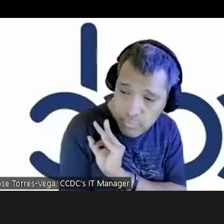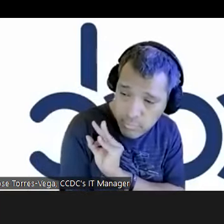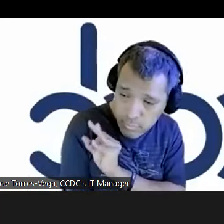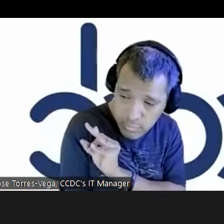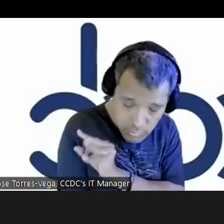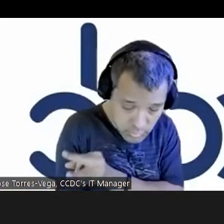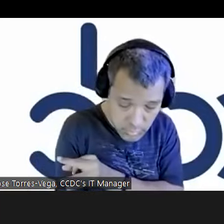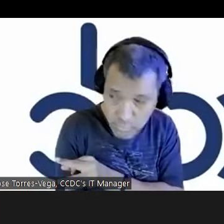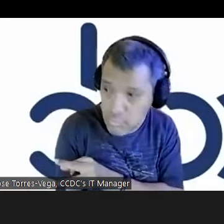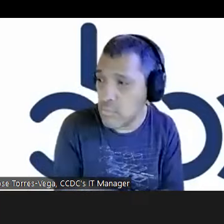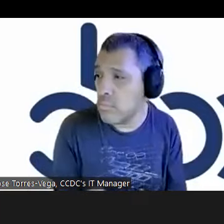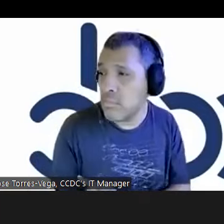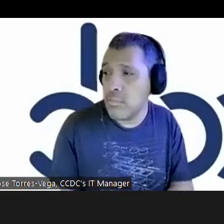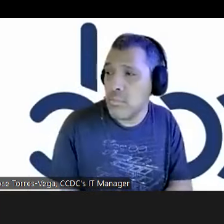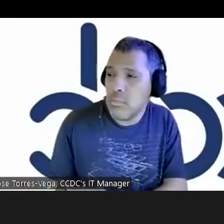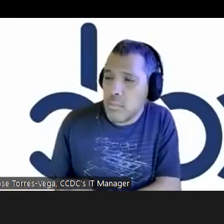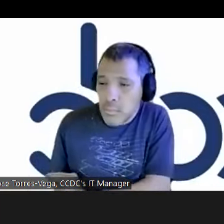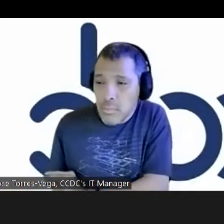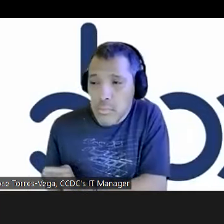just to make sure there's no questions.